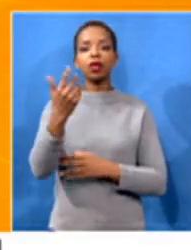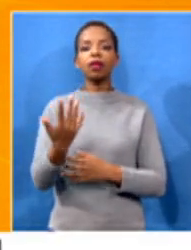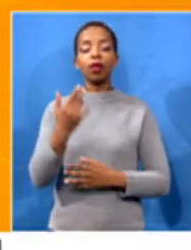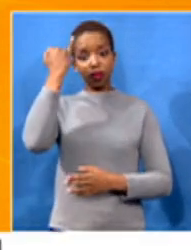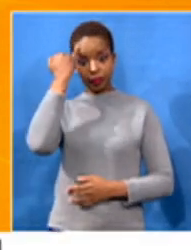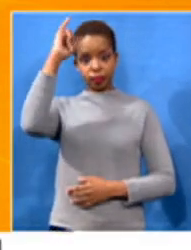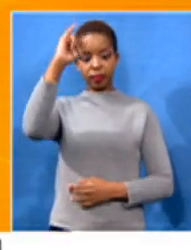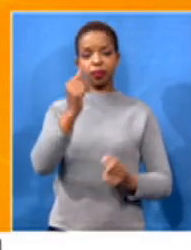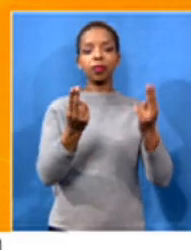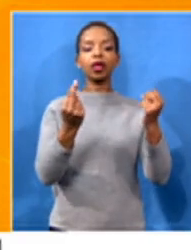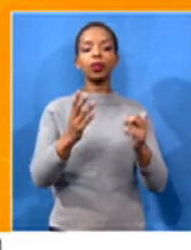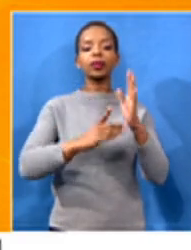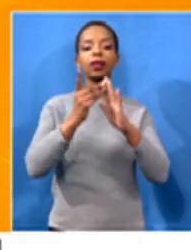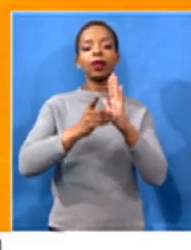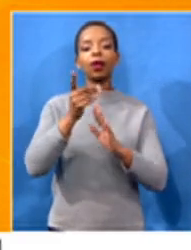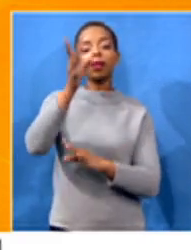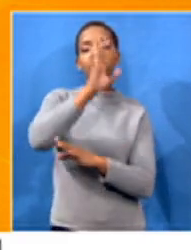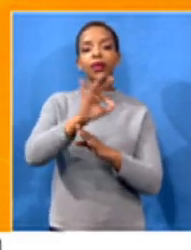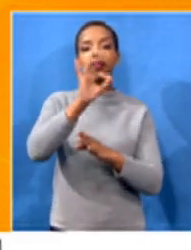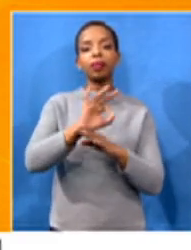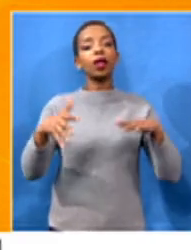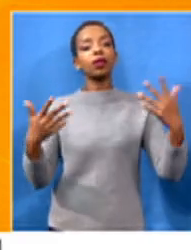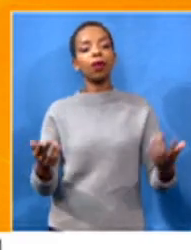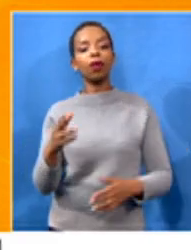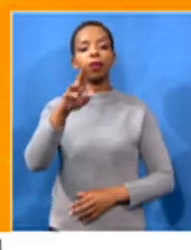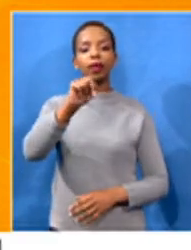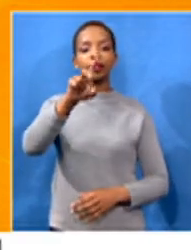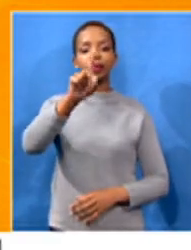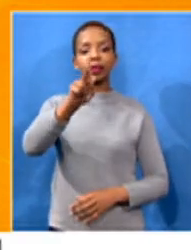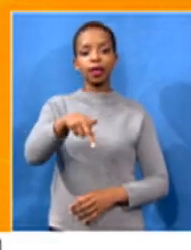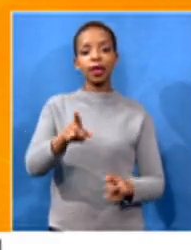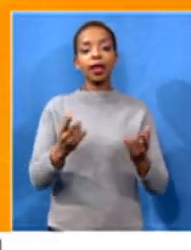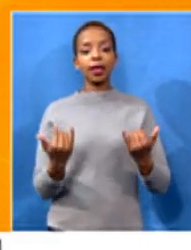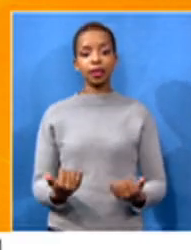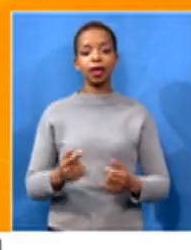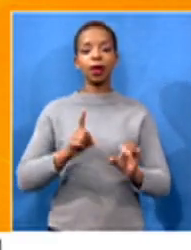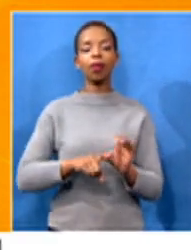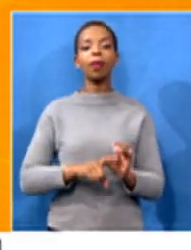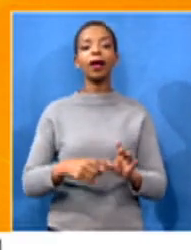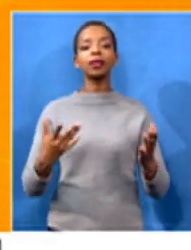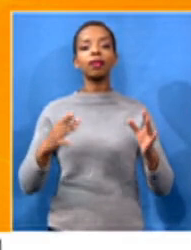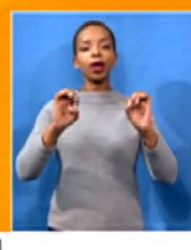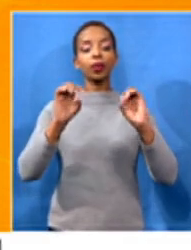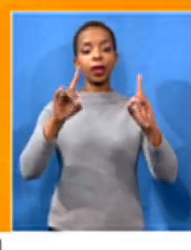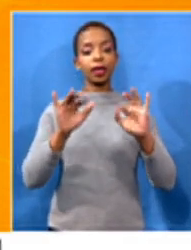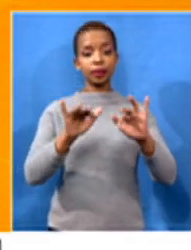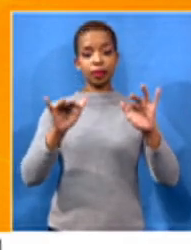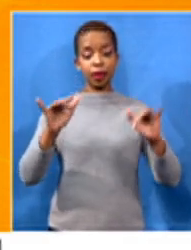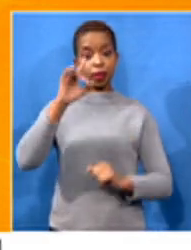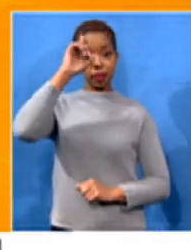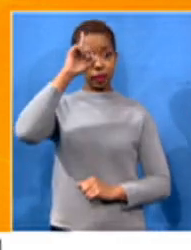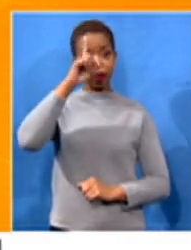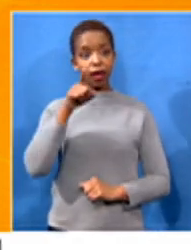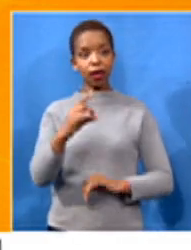New Development Plan, or the NDP. Now, the quality of education for black people was flagged as one of the